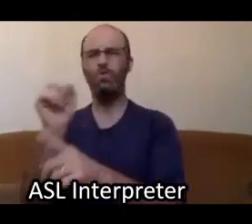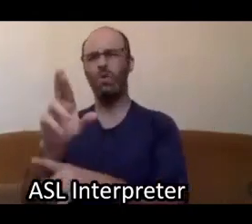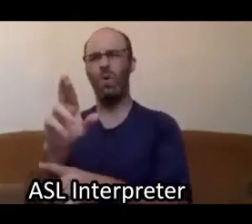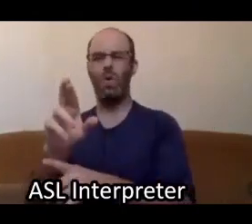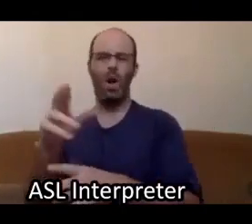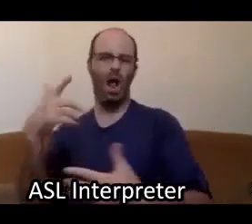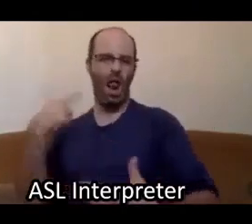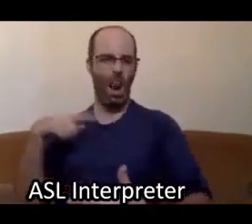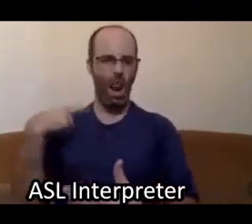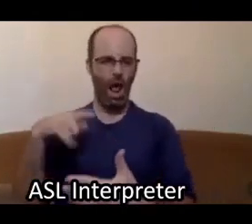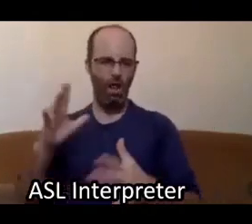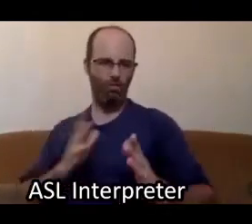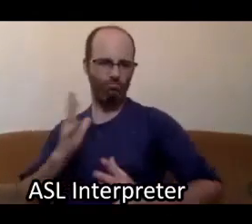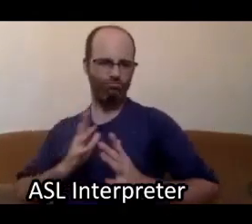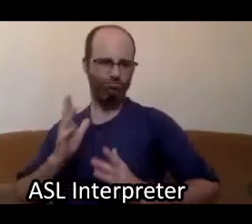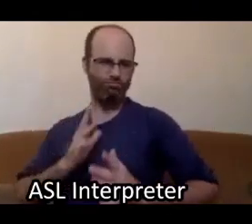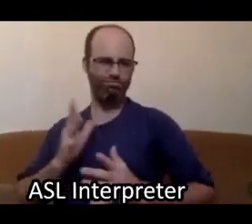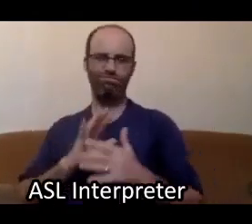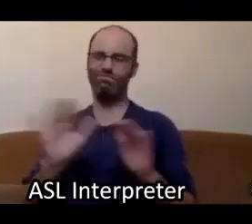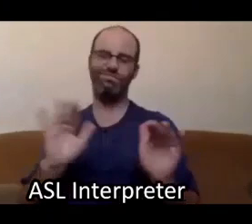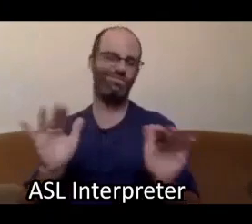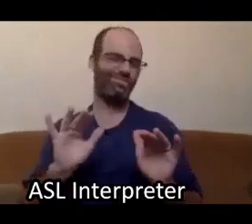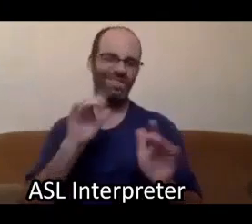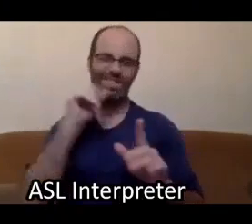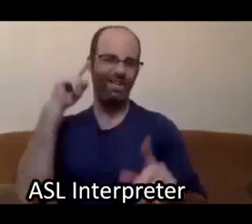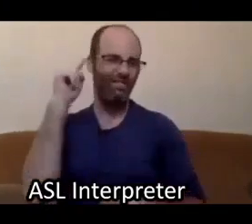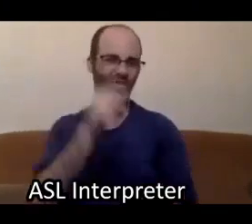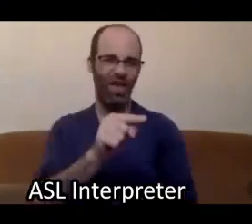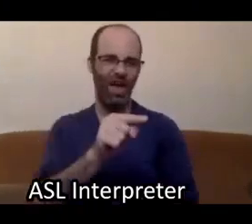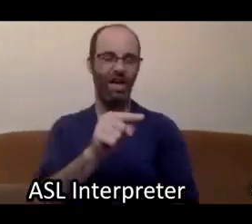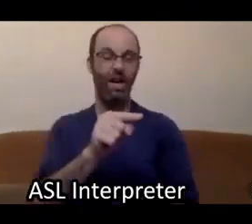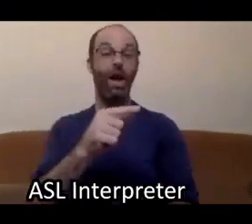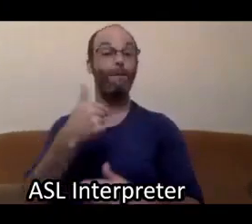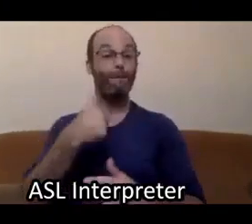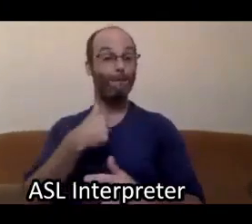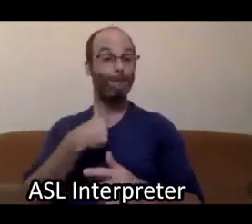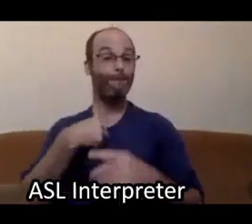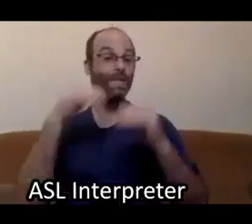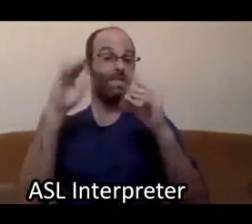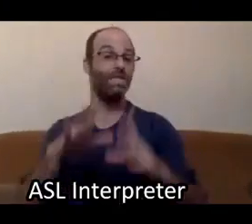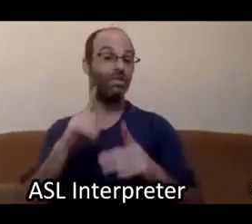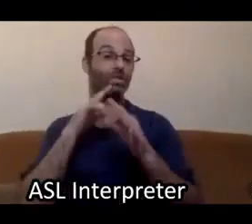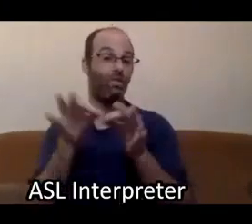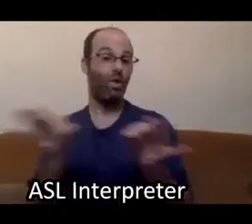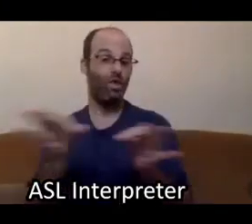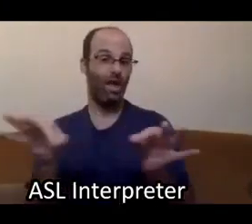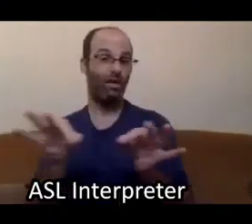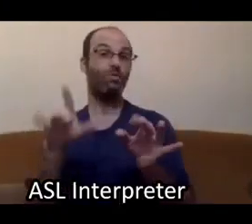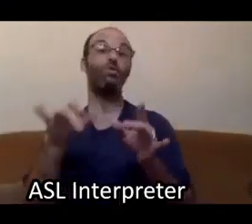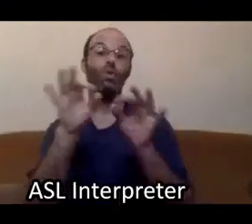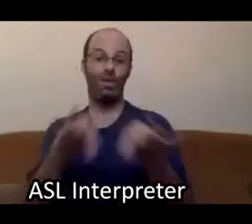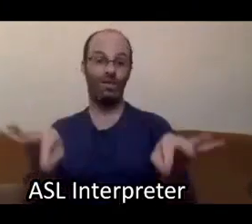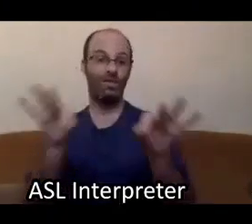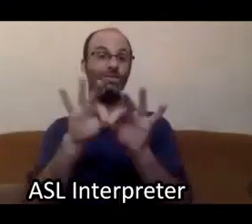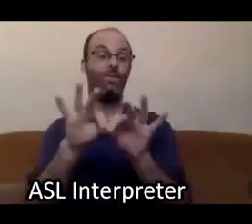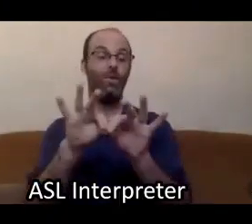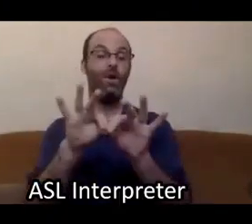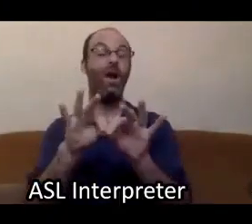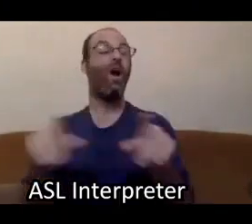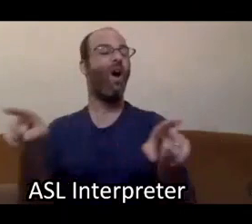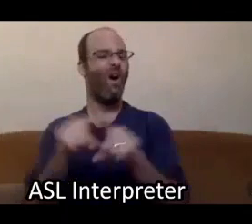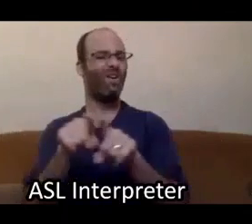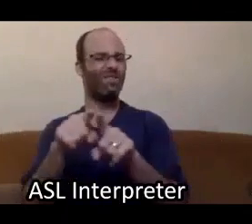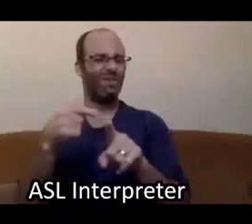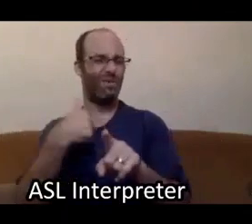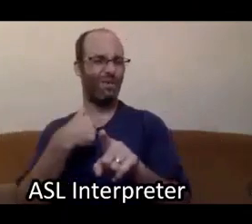I'm a language teacher, so communicating language is very important. I'm also someone who forgets all the rules, and